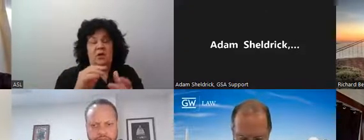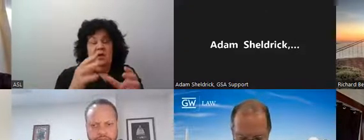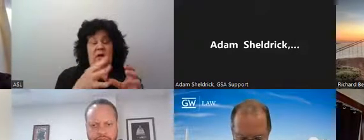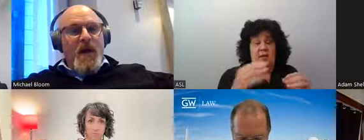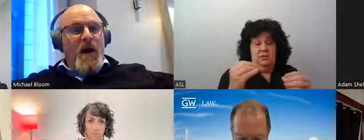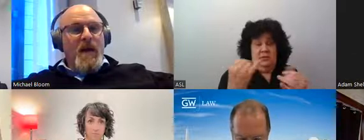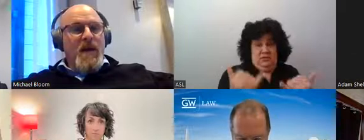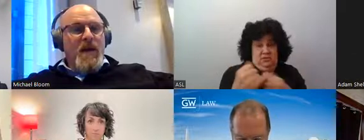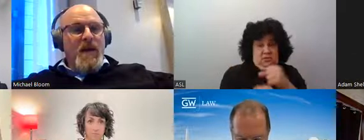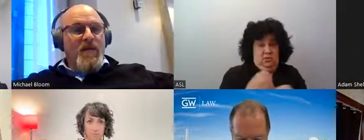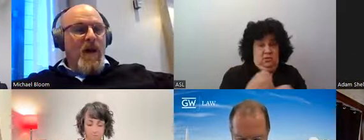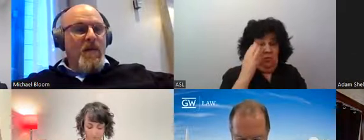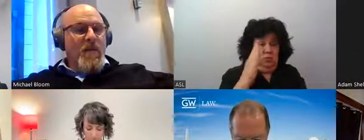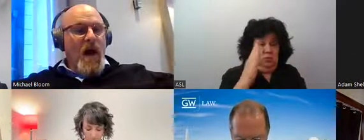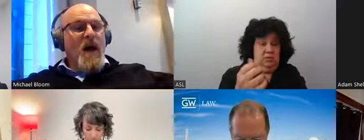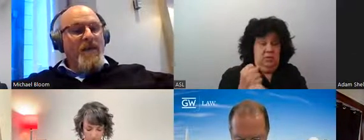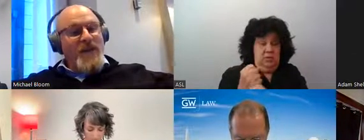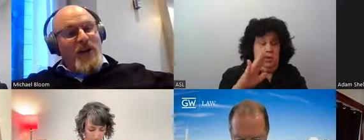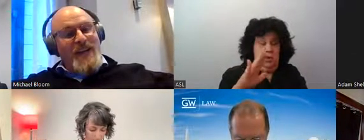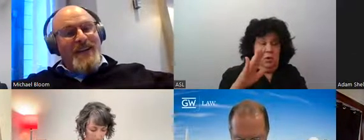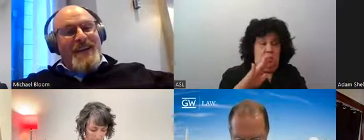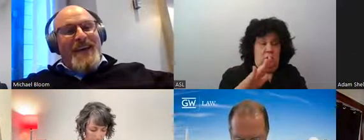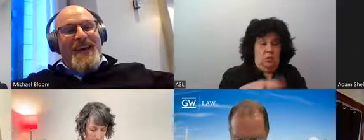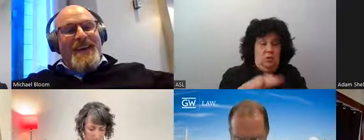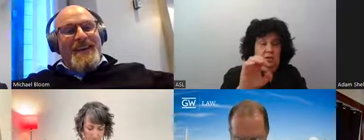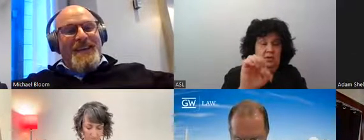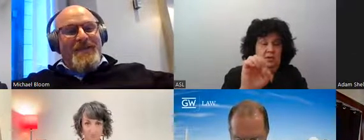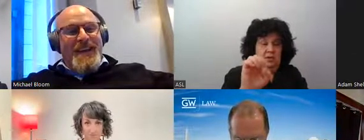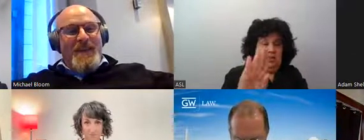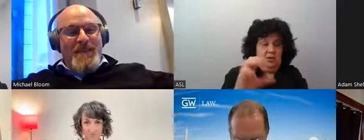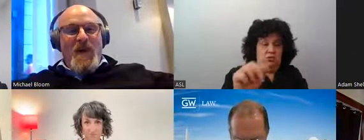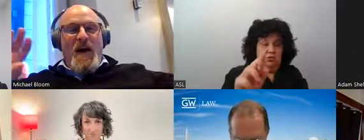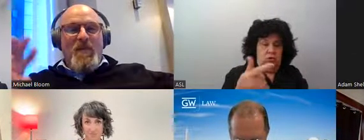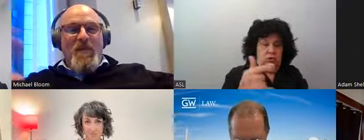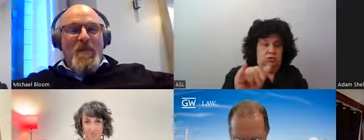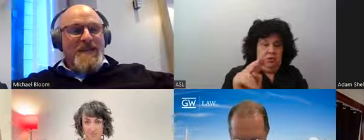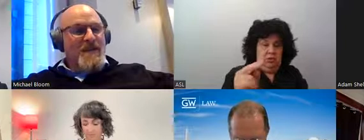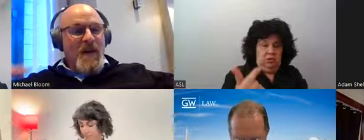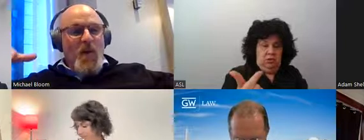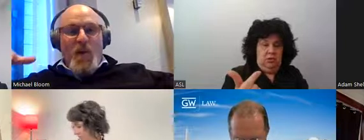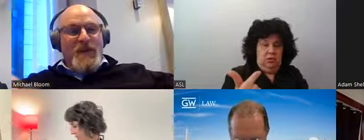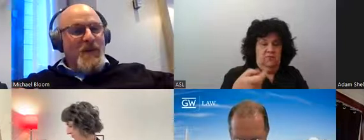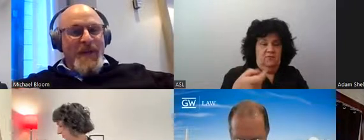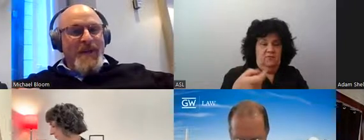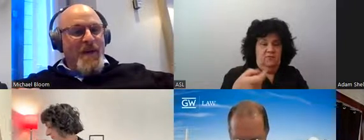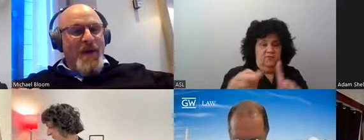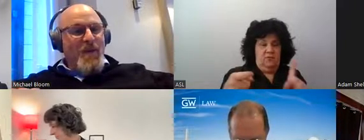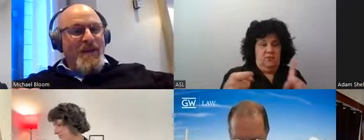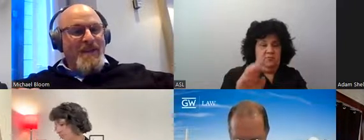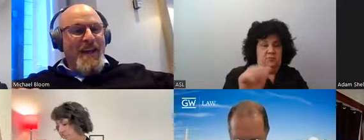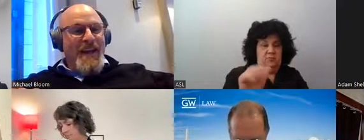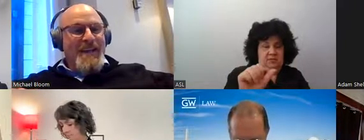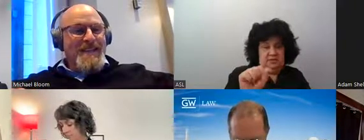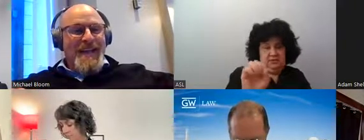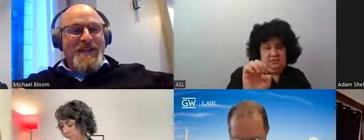year will be on EV charging and EV from the basics. What do you need to think about